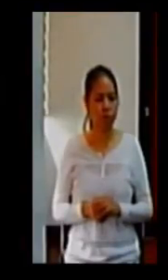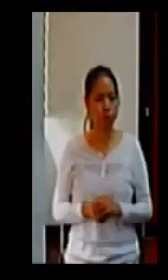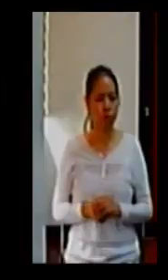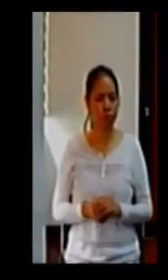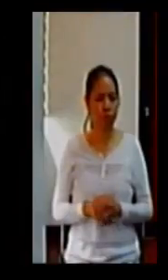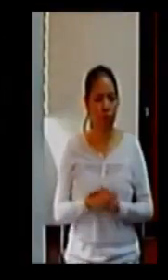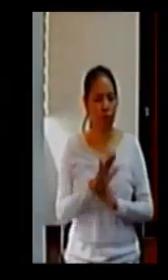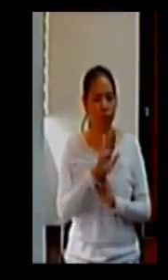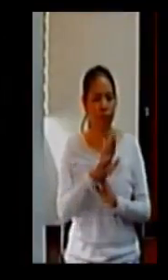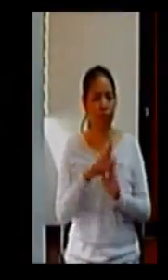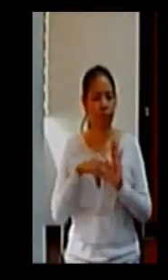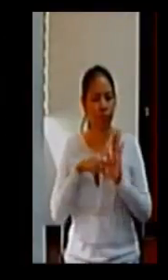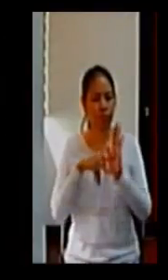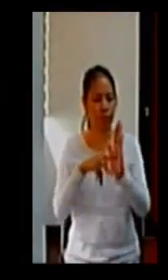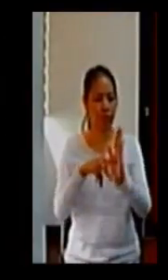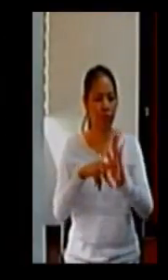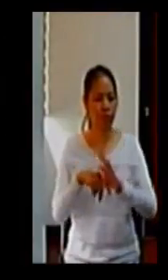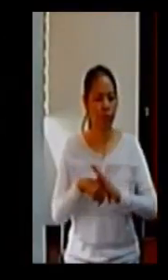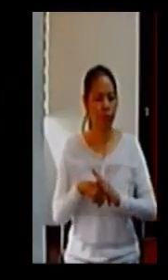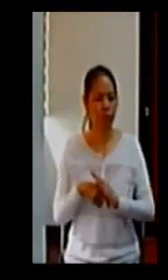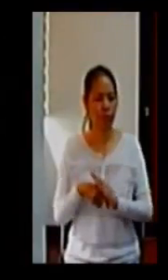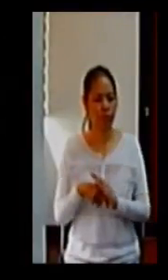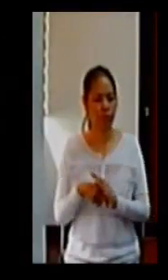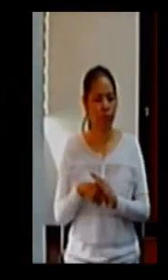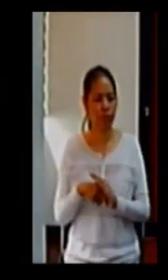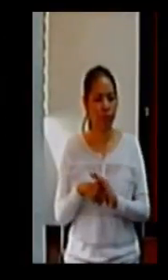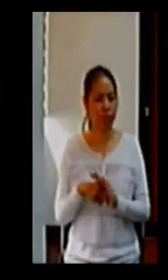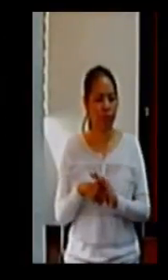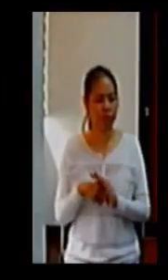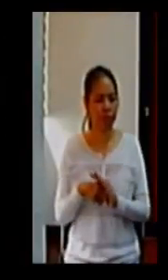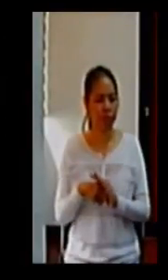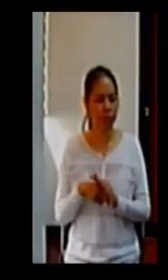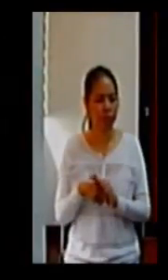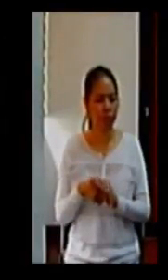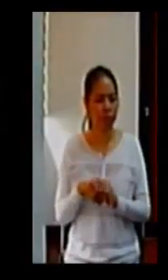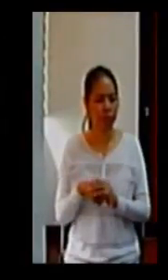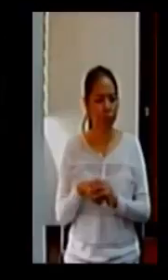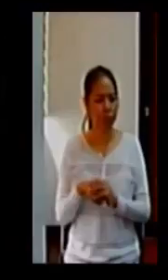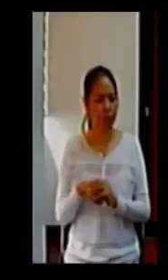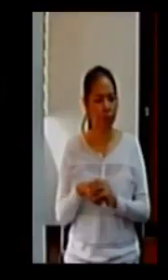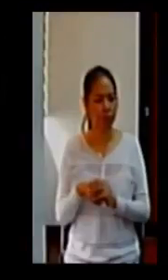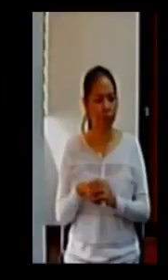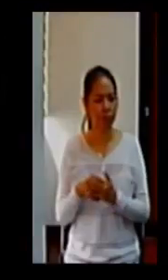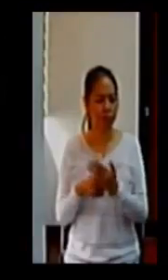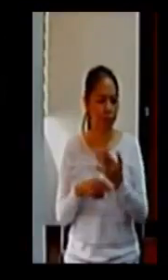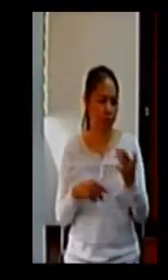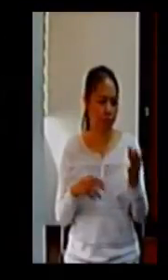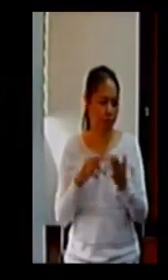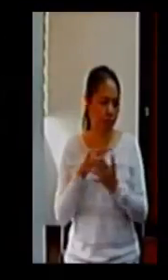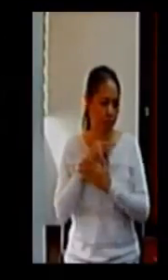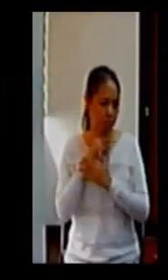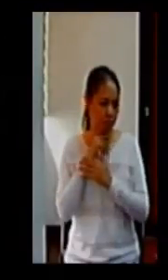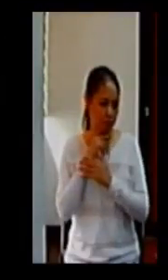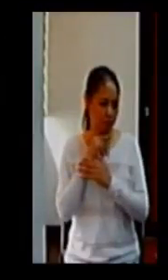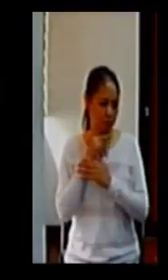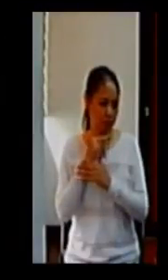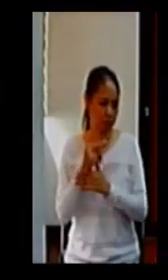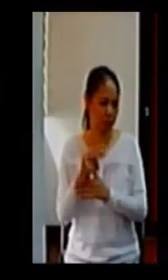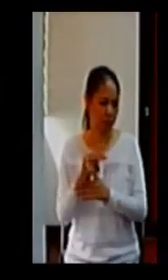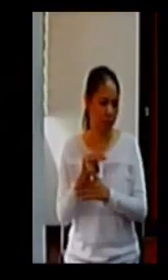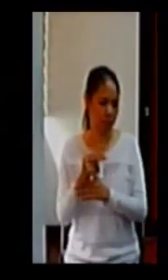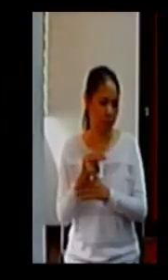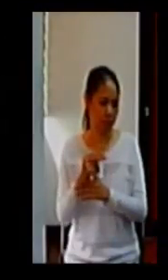presentation mo, William, kanina, so hindi kayo nag-aabot sa nakadating sa